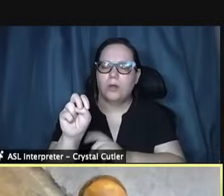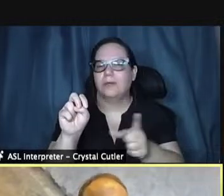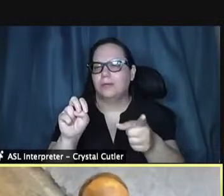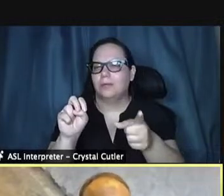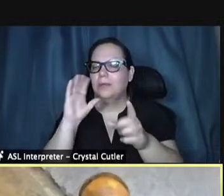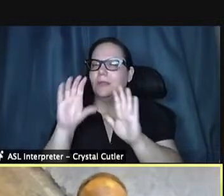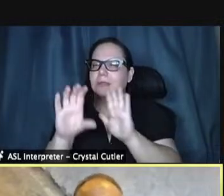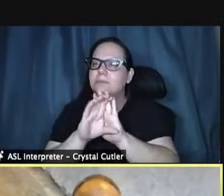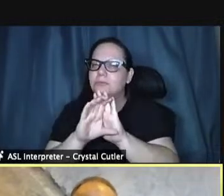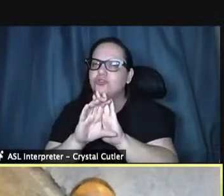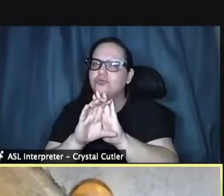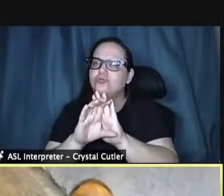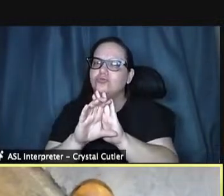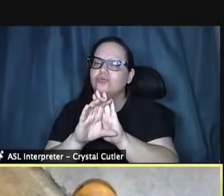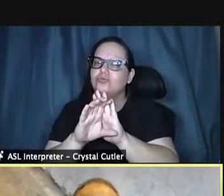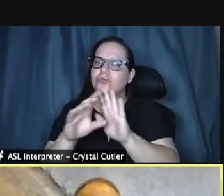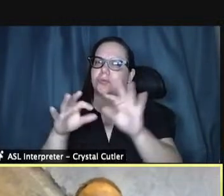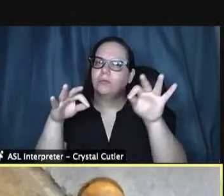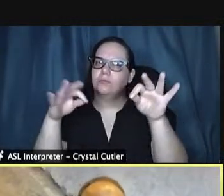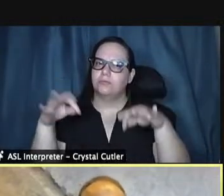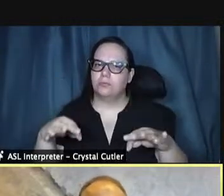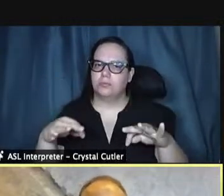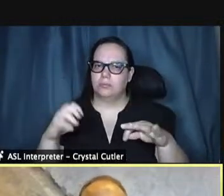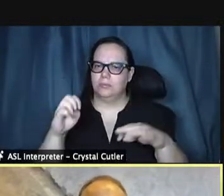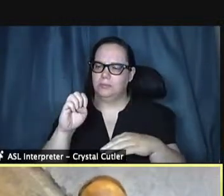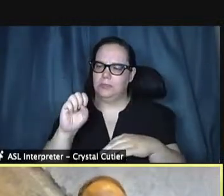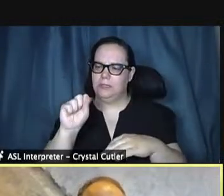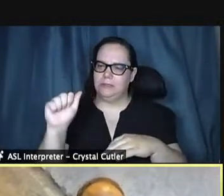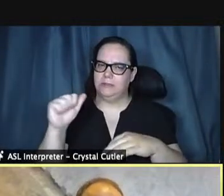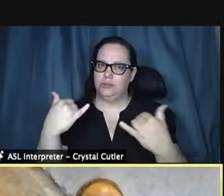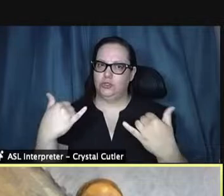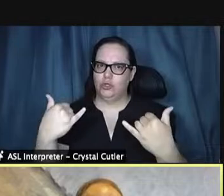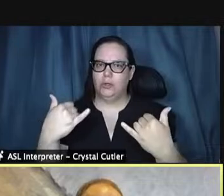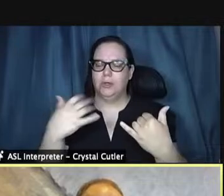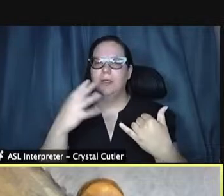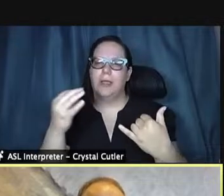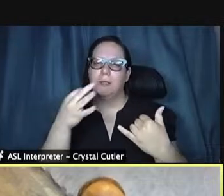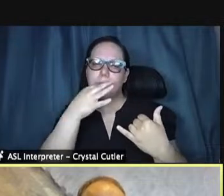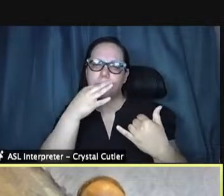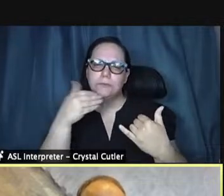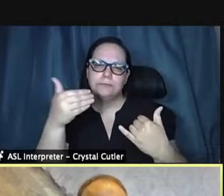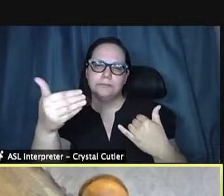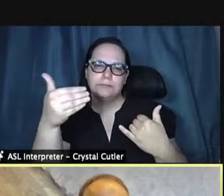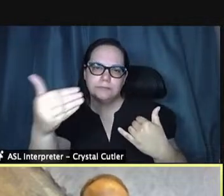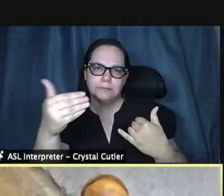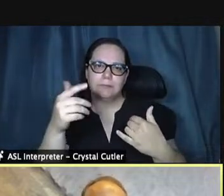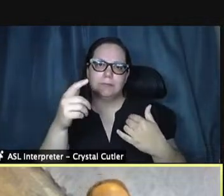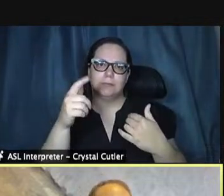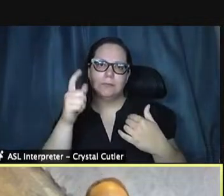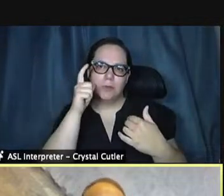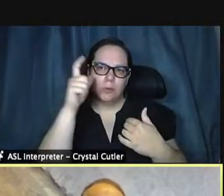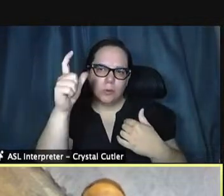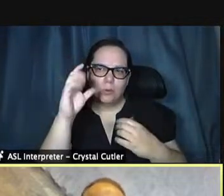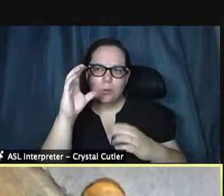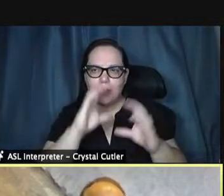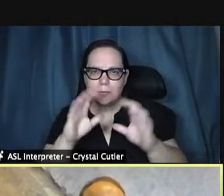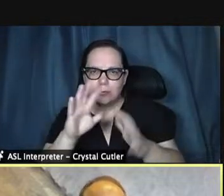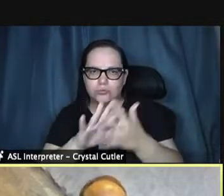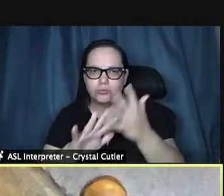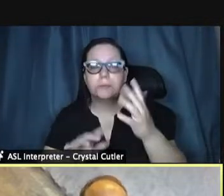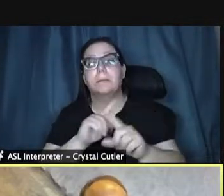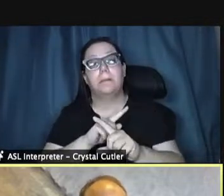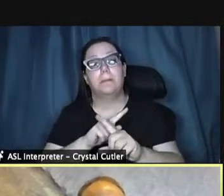jigsaw pieces of ESA's current and near-term lunar exploration activities. But a